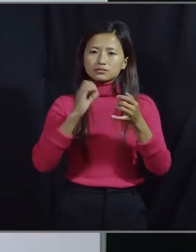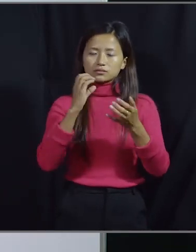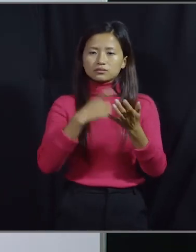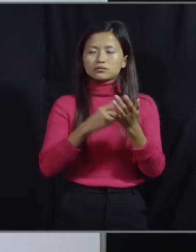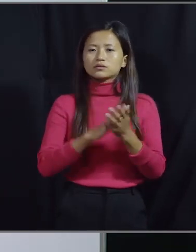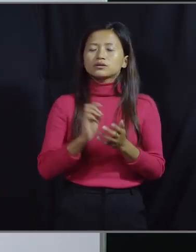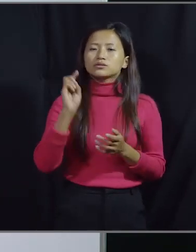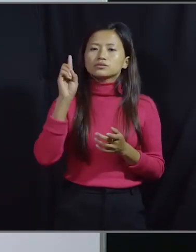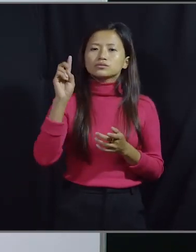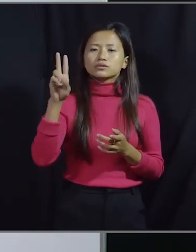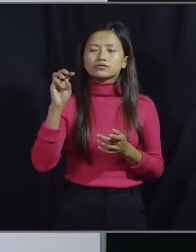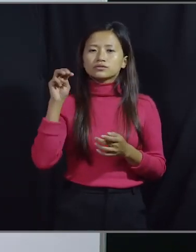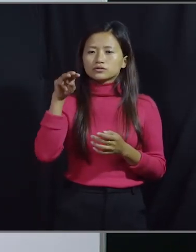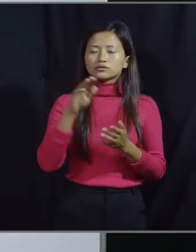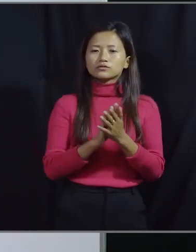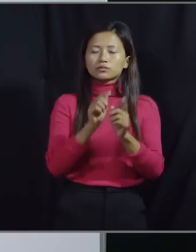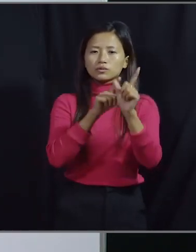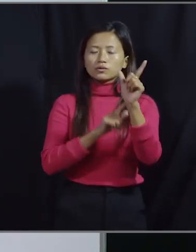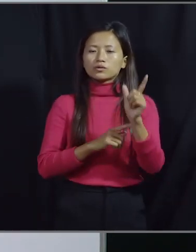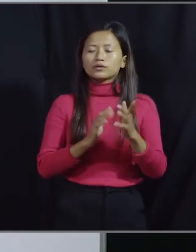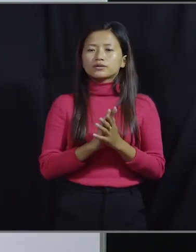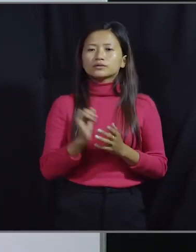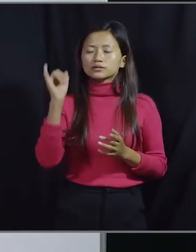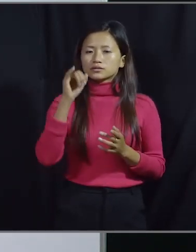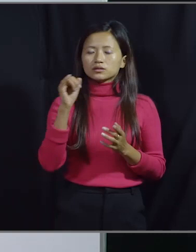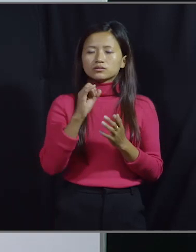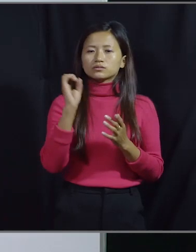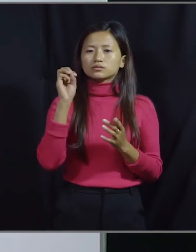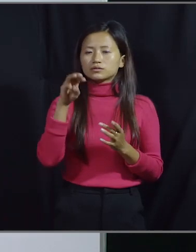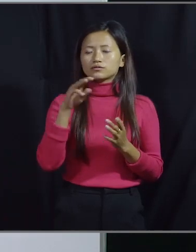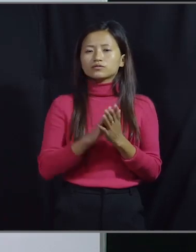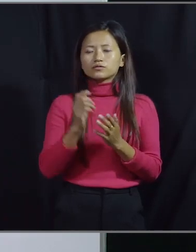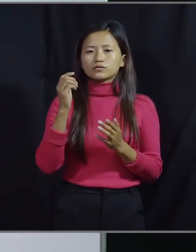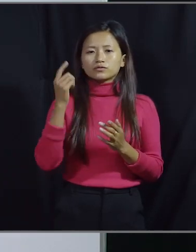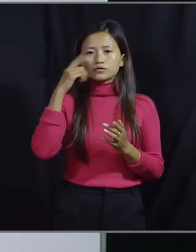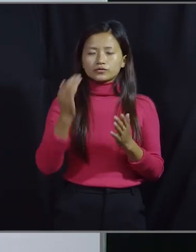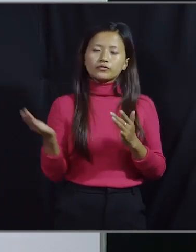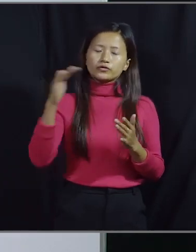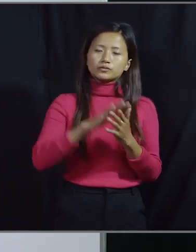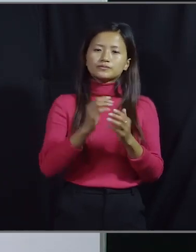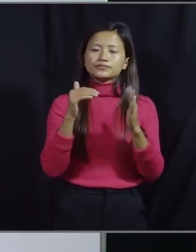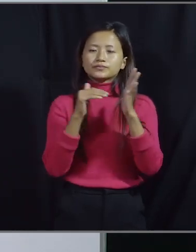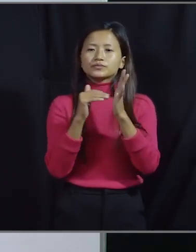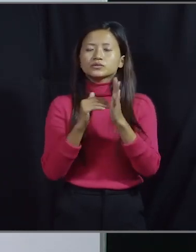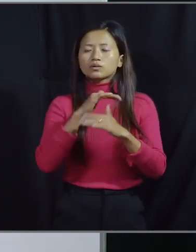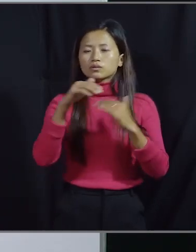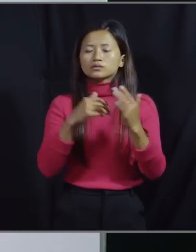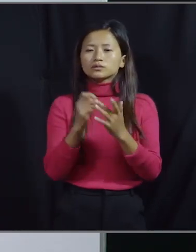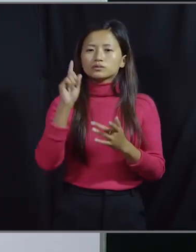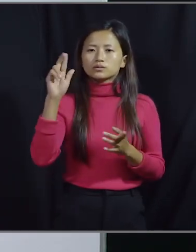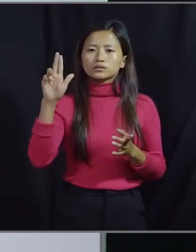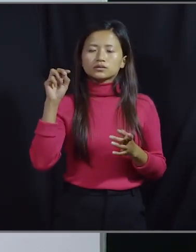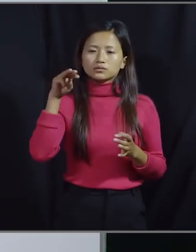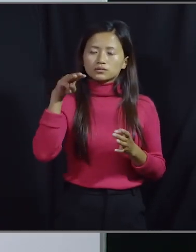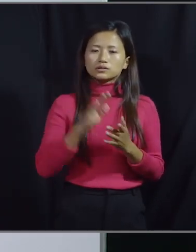getting 12,000 from Y and 6,000 from Z. Altogether he is getting 18,000. So the narration